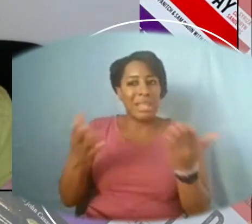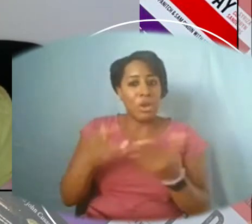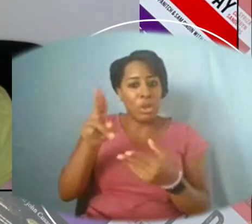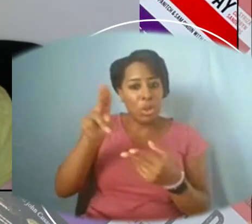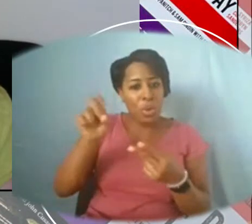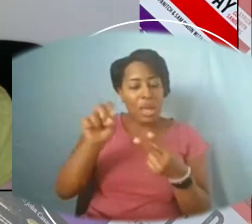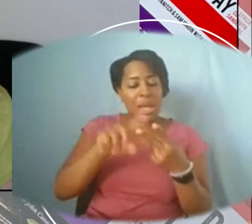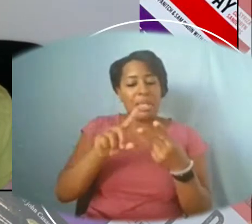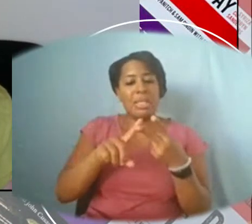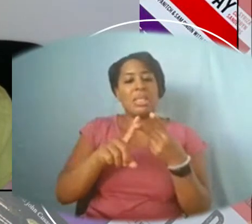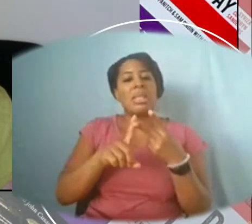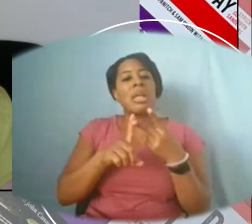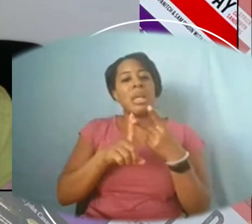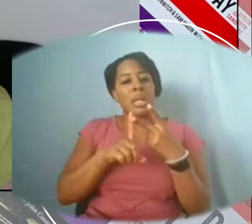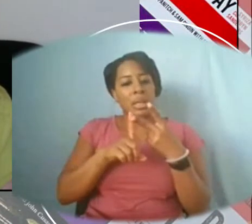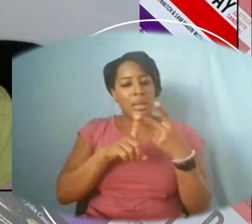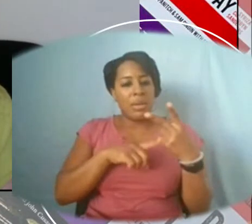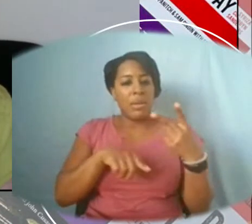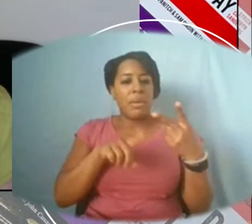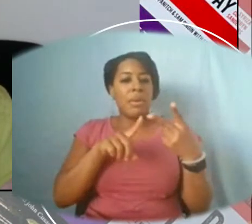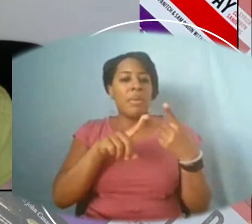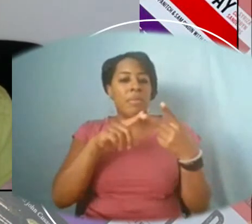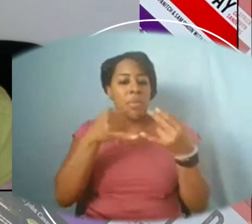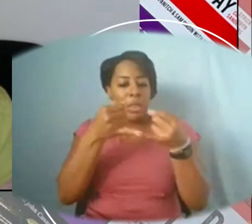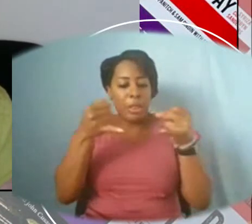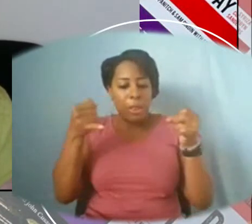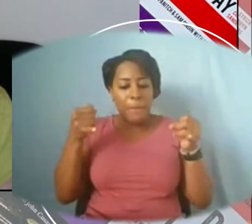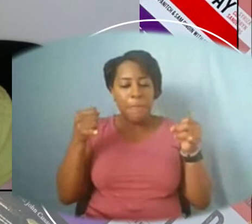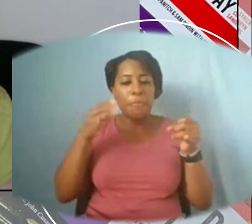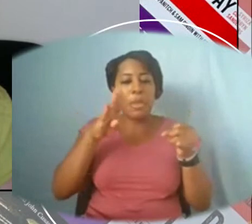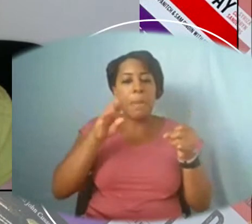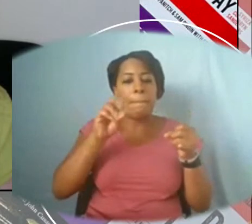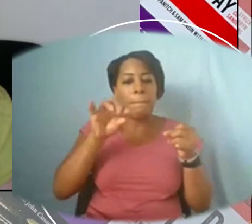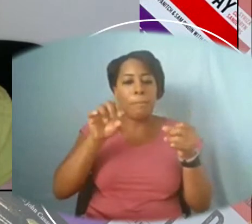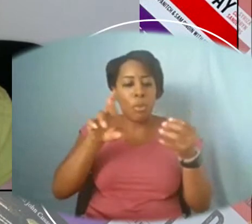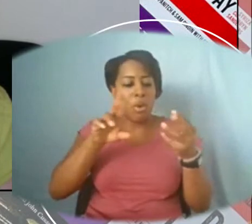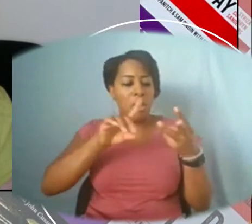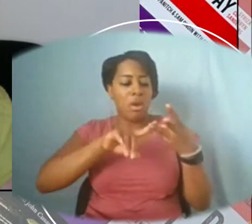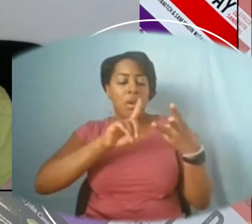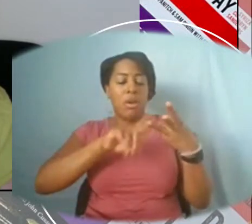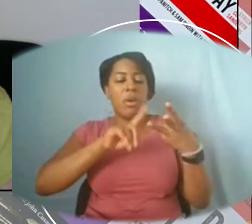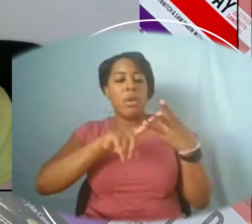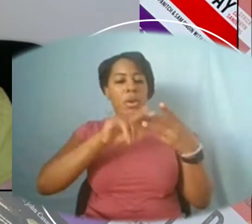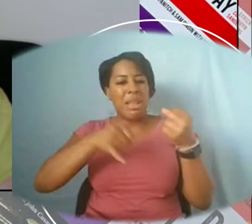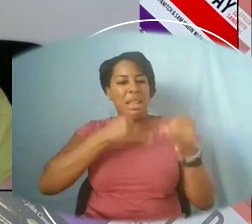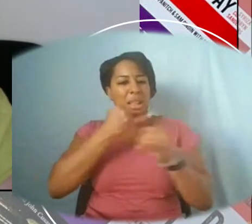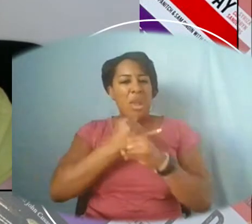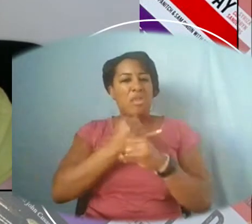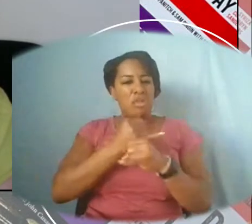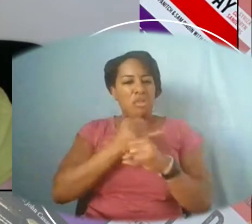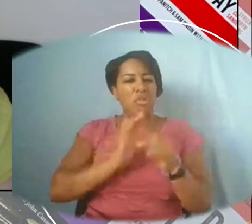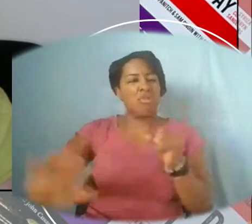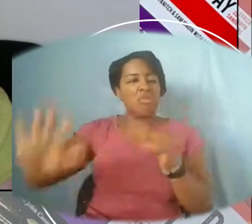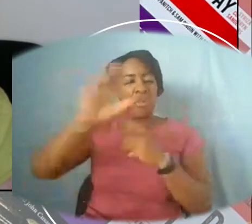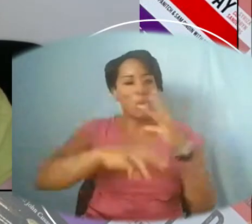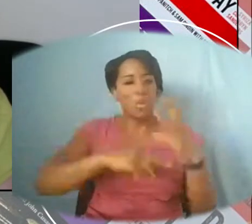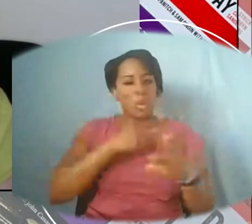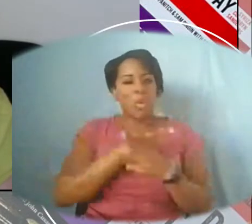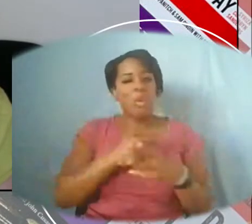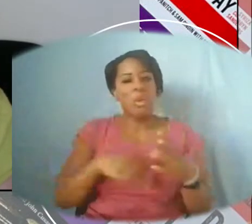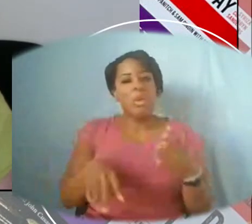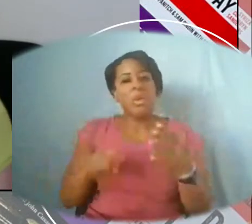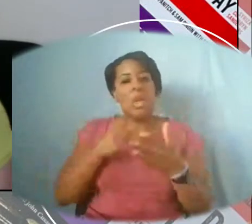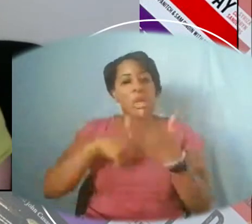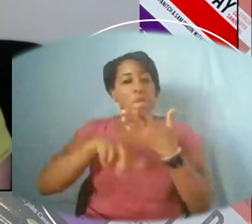on October 29th, which is titled Building Abolition Now, we'll share examples of community